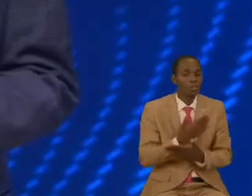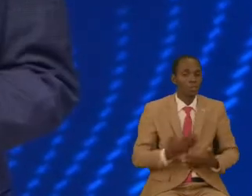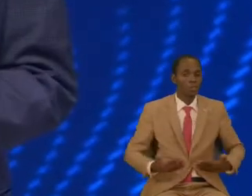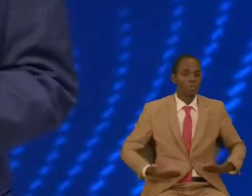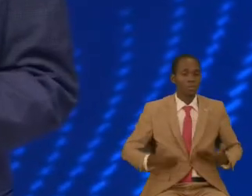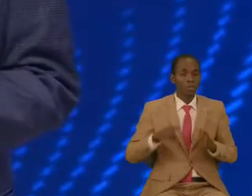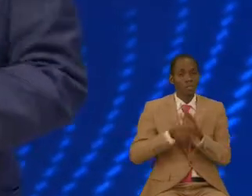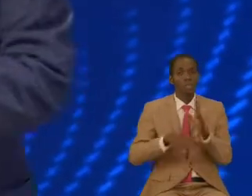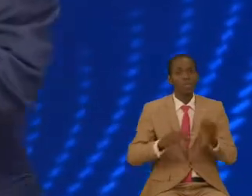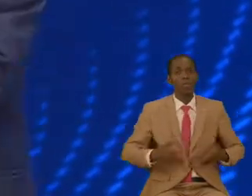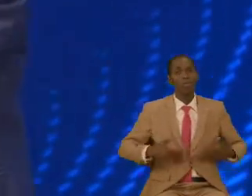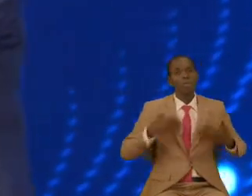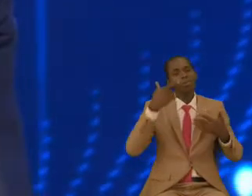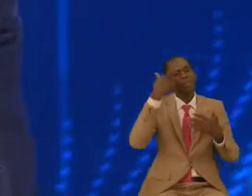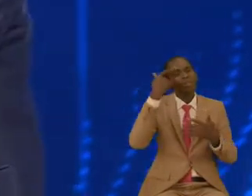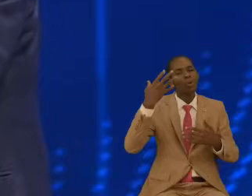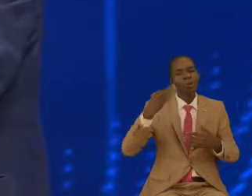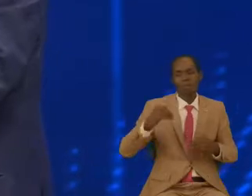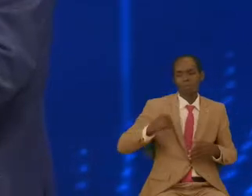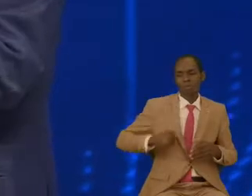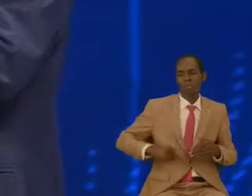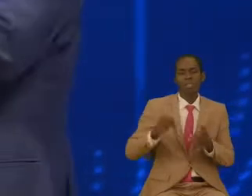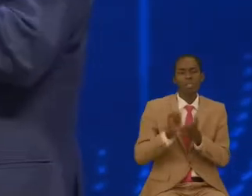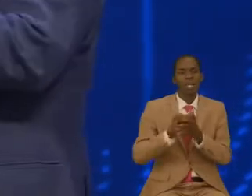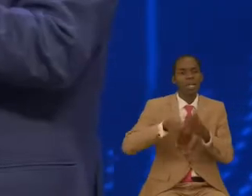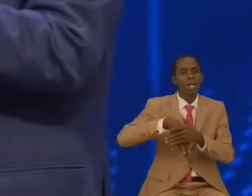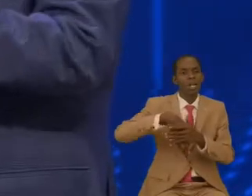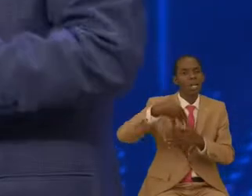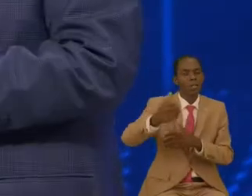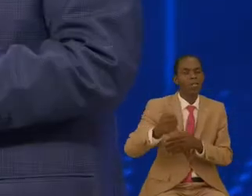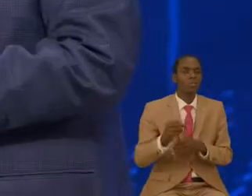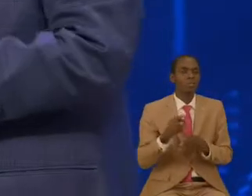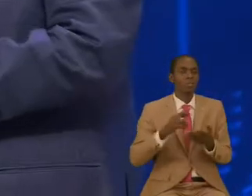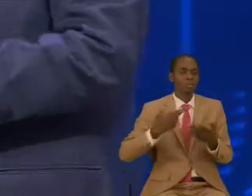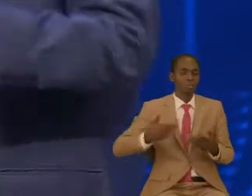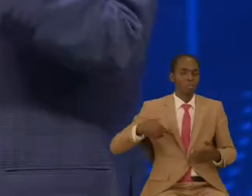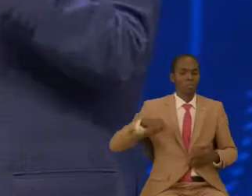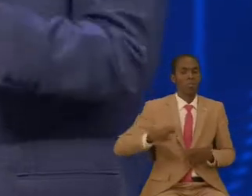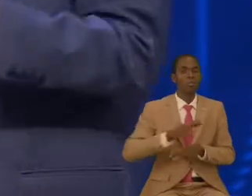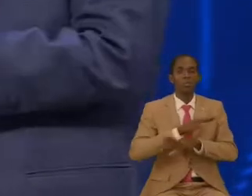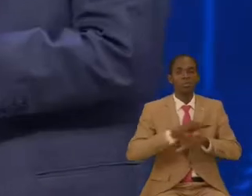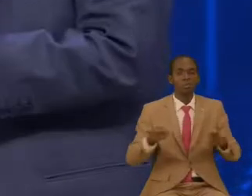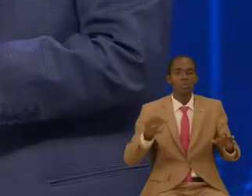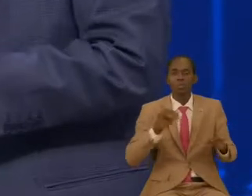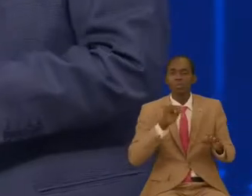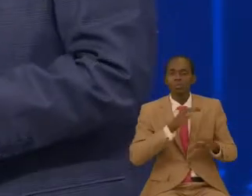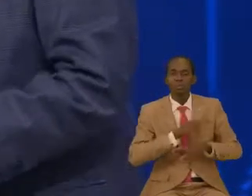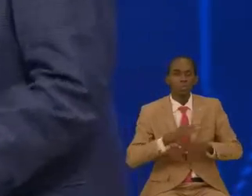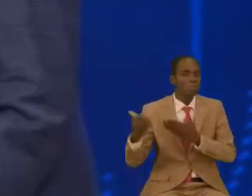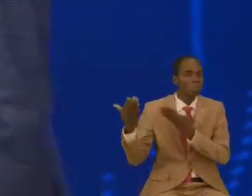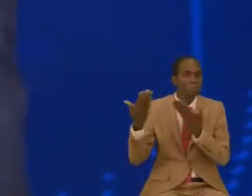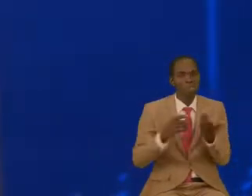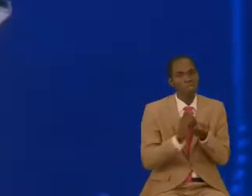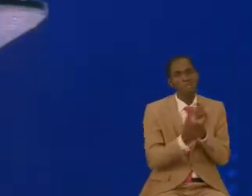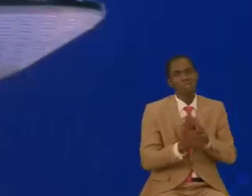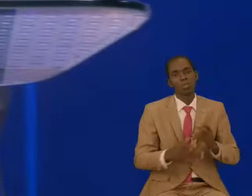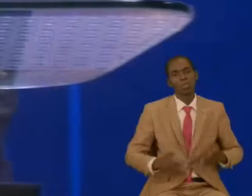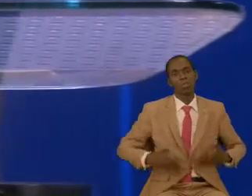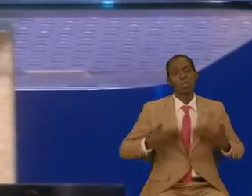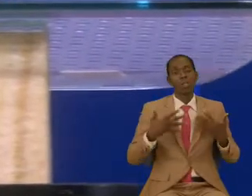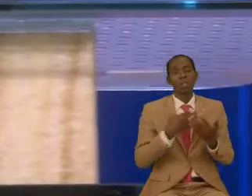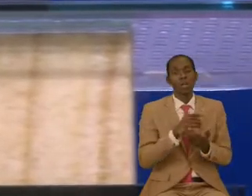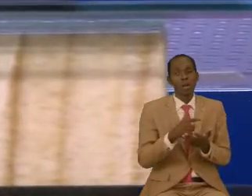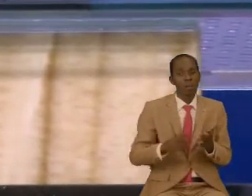because circumcision, that outward religion, does not bring a change of life. And what's the